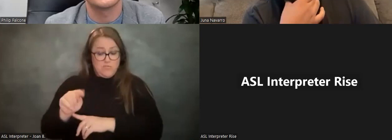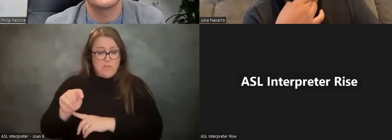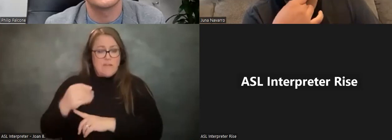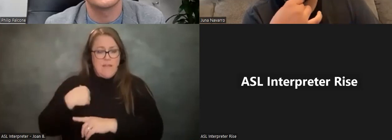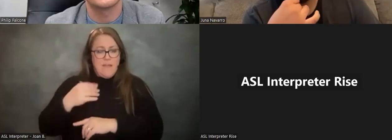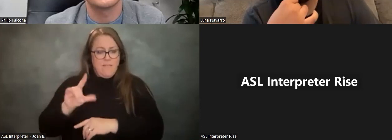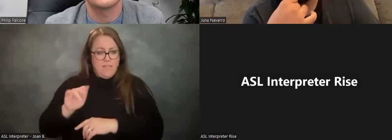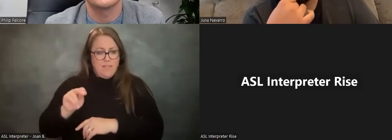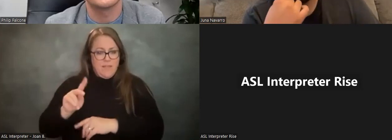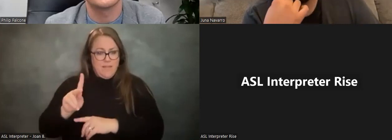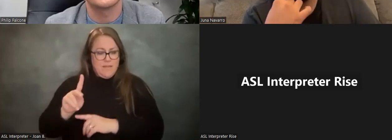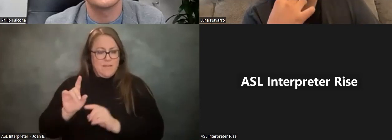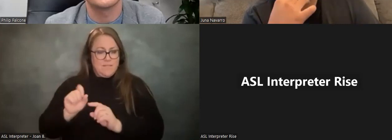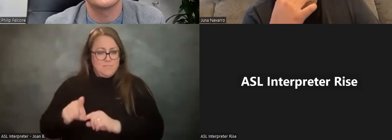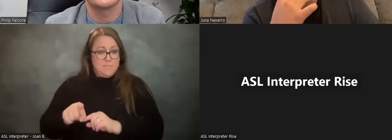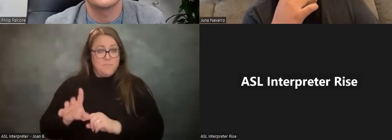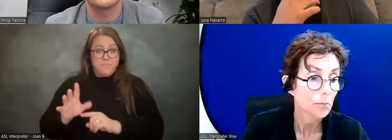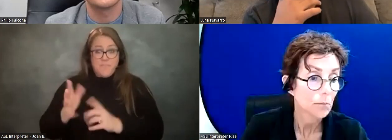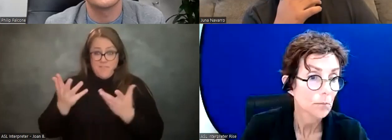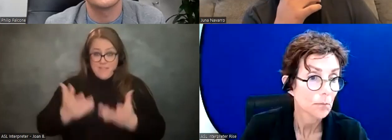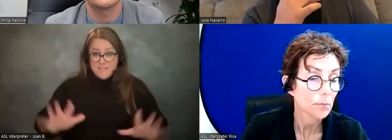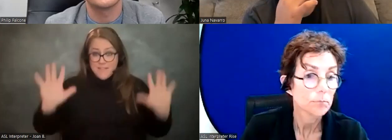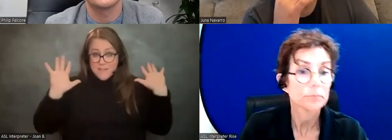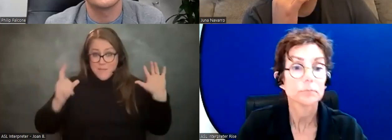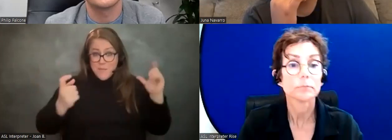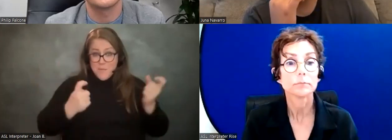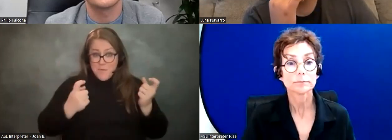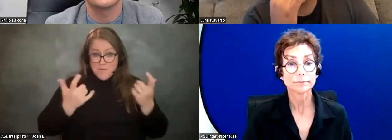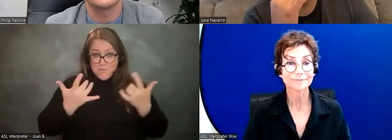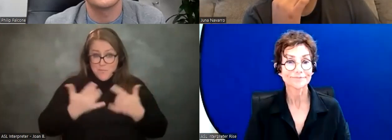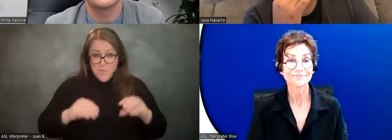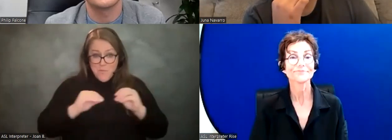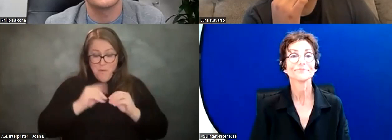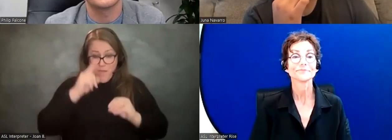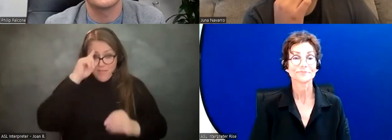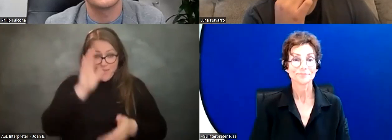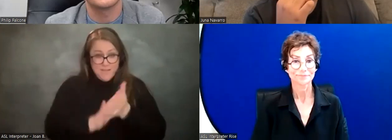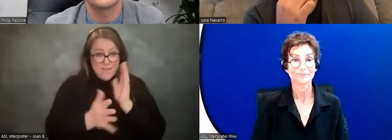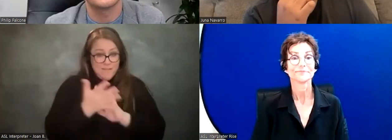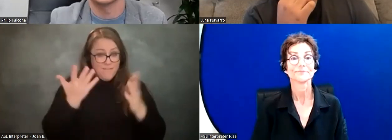if that is it and there are no more questions, I think we can call it a day.